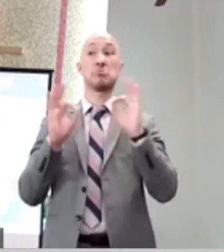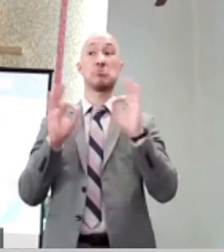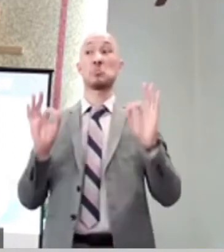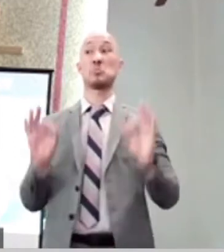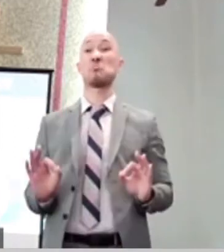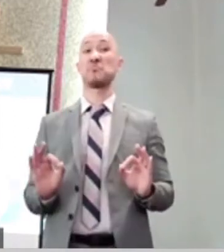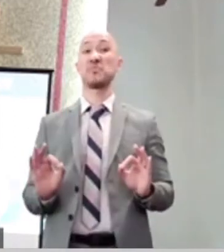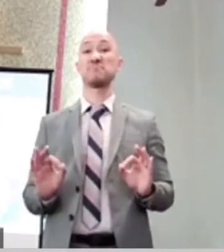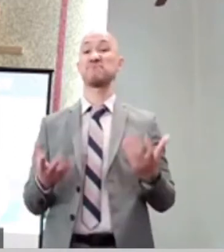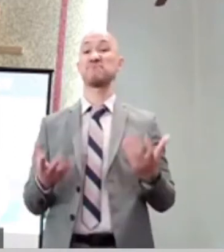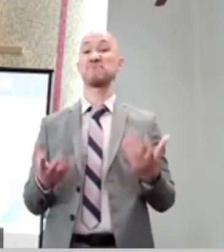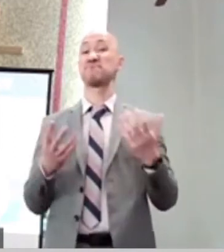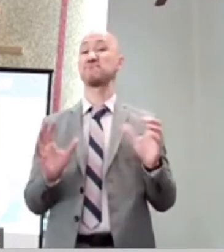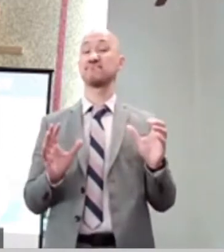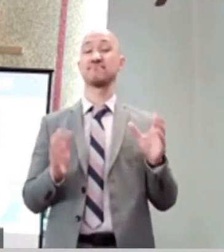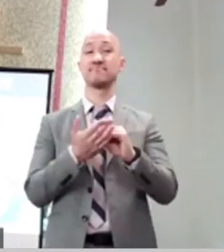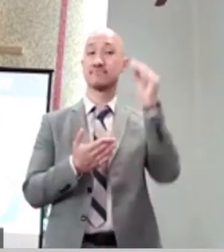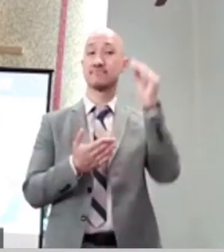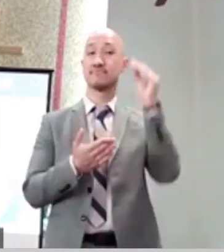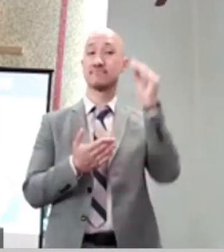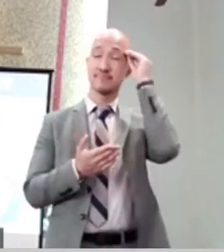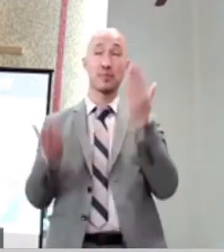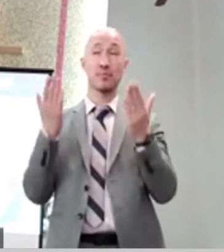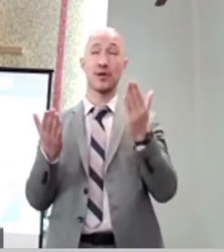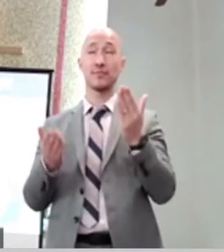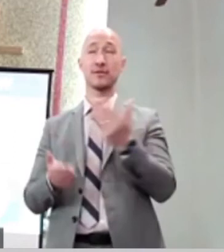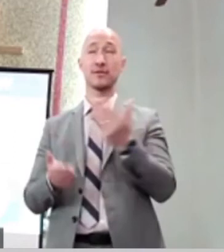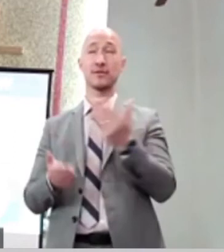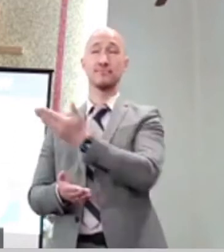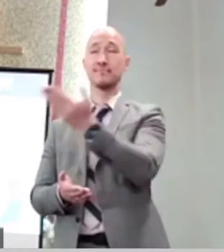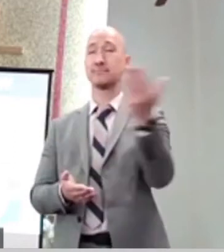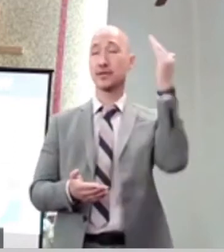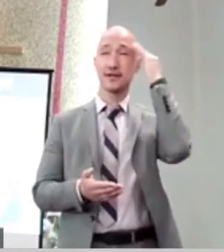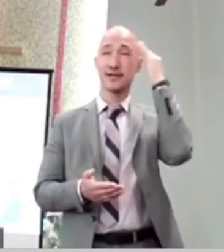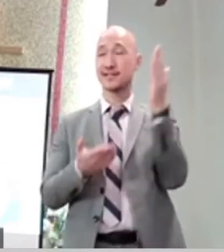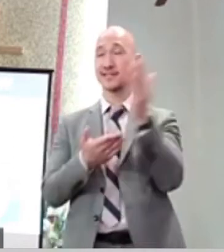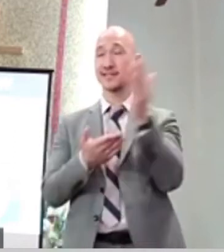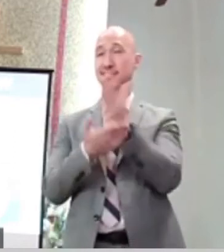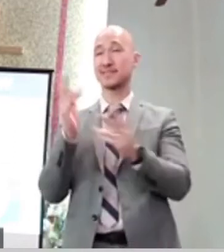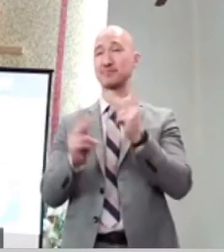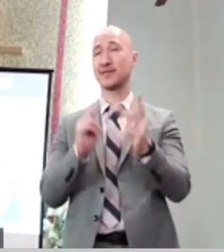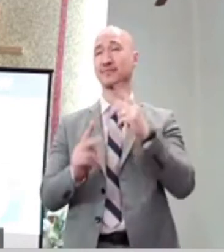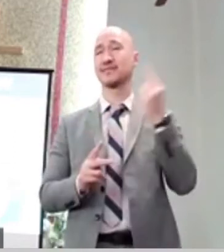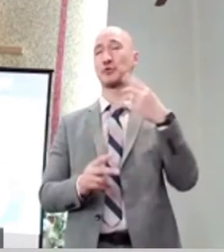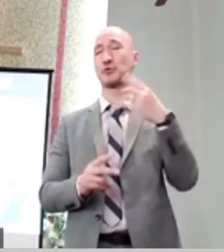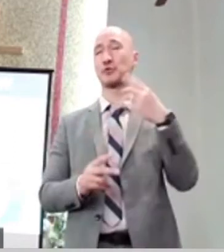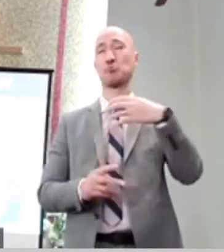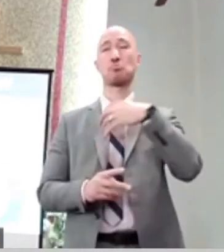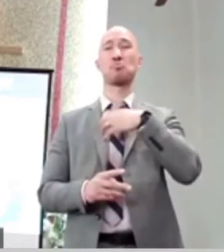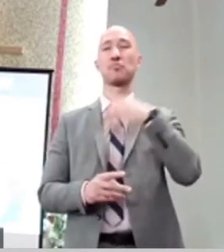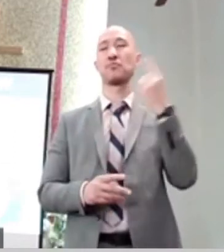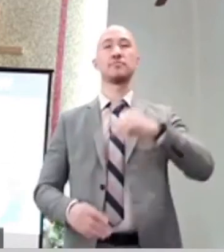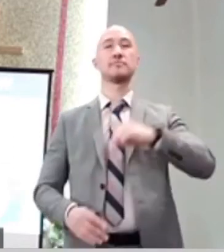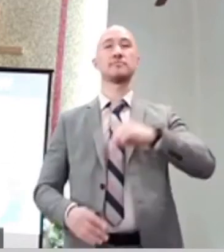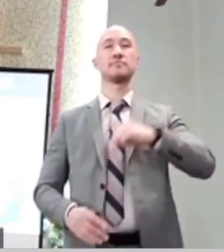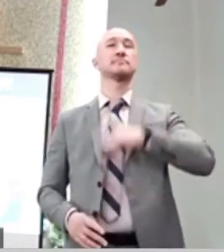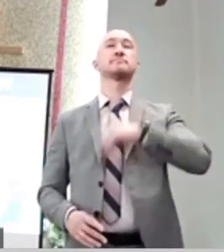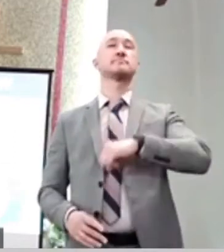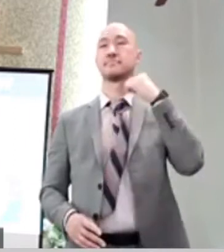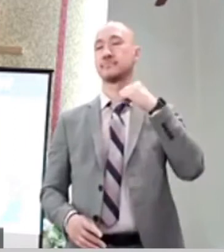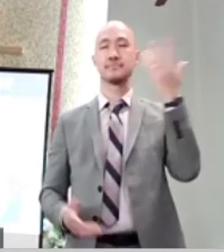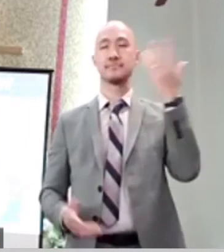no, they can't do that. You probably know some people like that, right? Where, you know, you try to offer them something enlightening, but no, all they are interested in